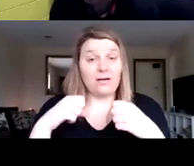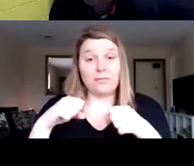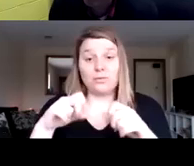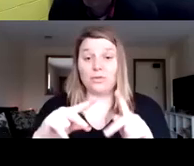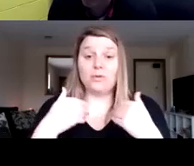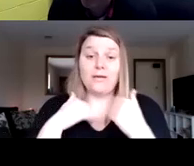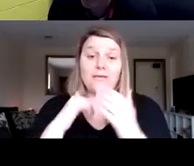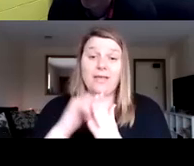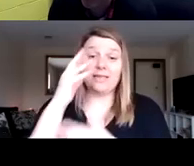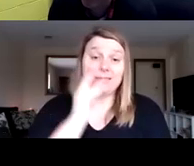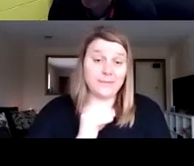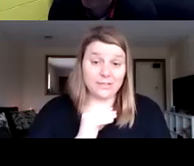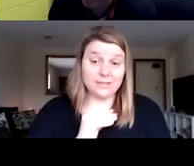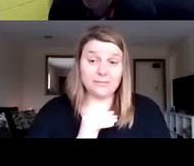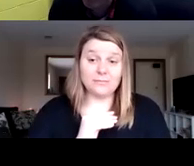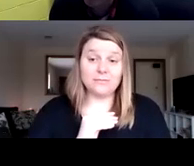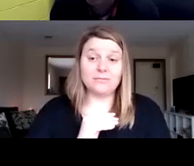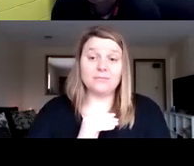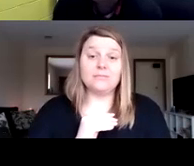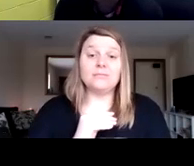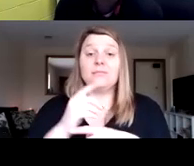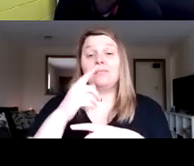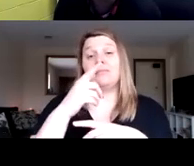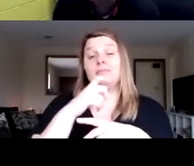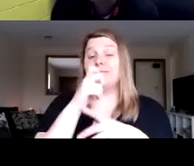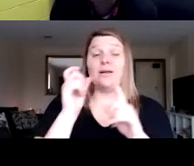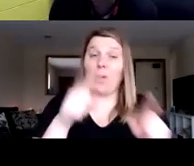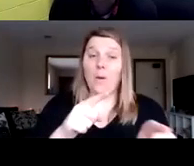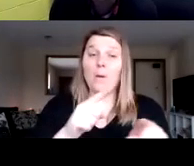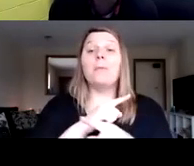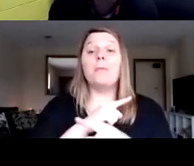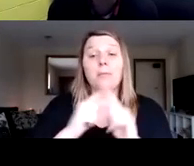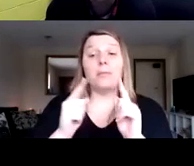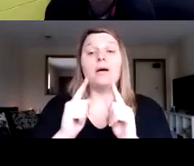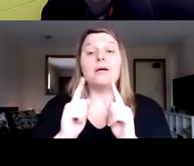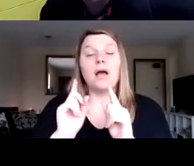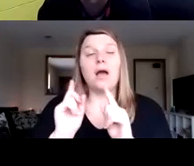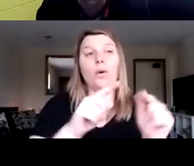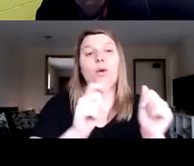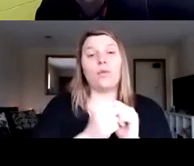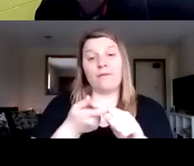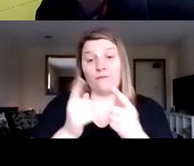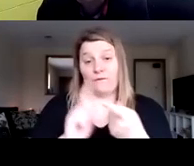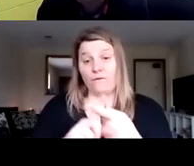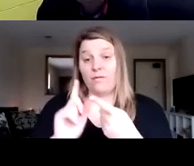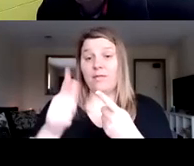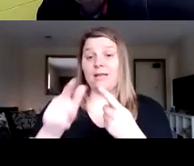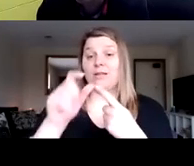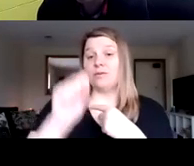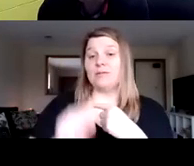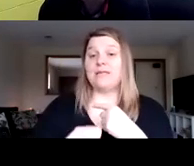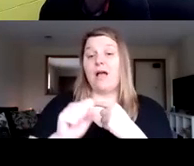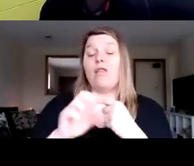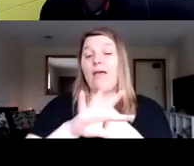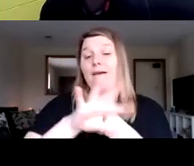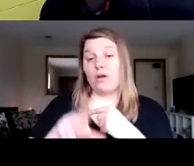that experience in Paraguay, but I did end up going with a close friend and classmate of mine to South Africa. I